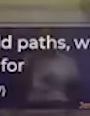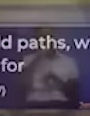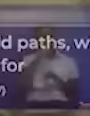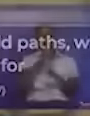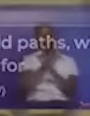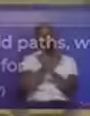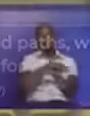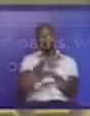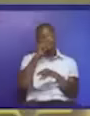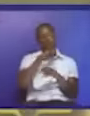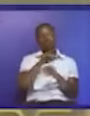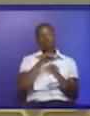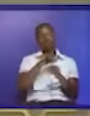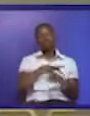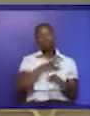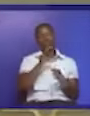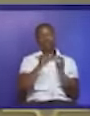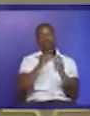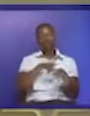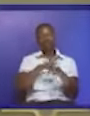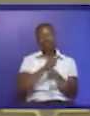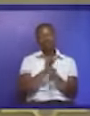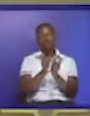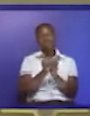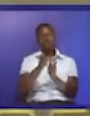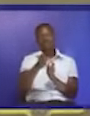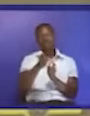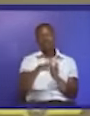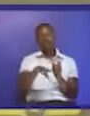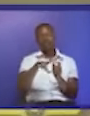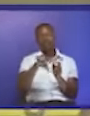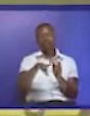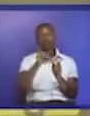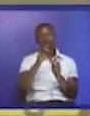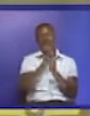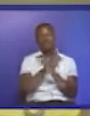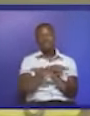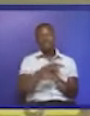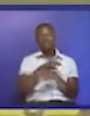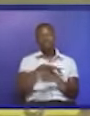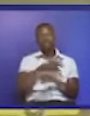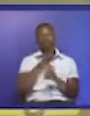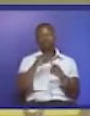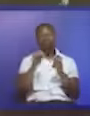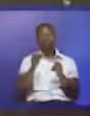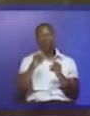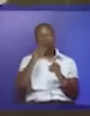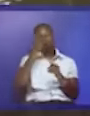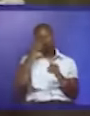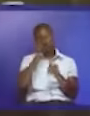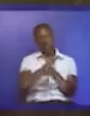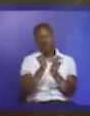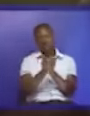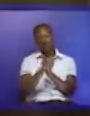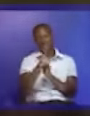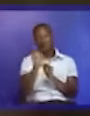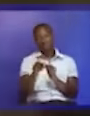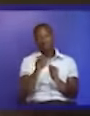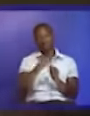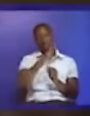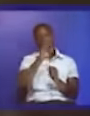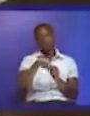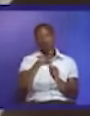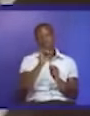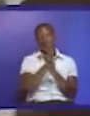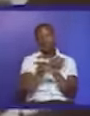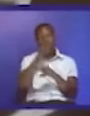No. You will not find rest for your soul when governments change. No. You will not find rest for